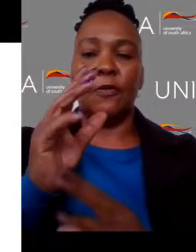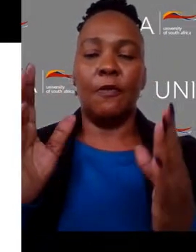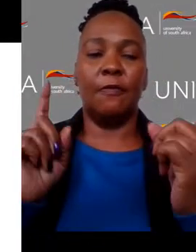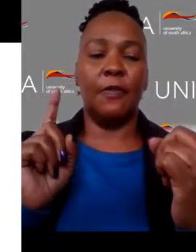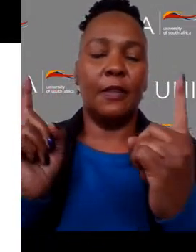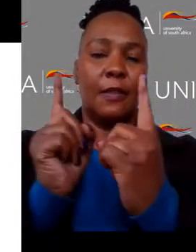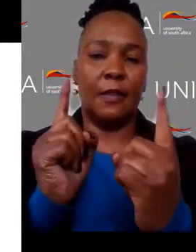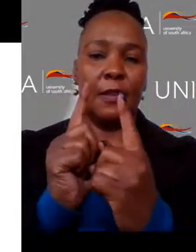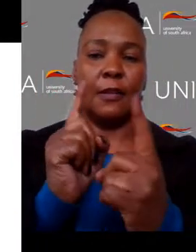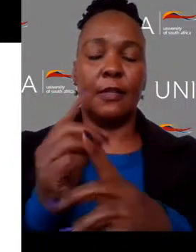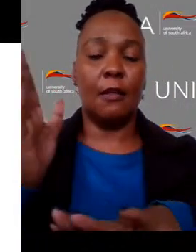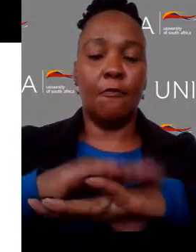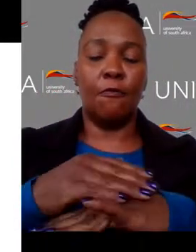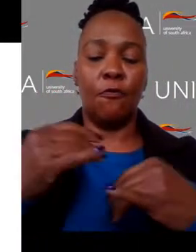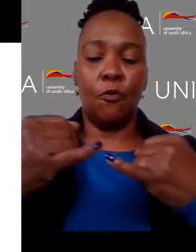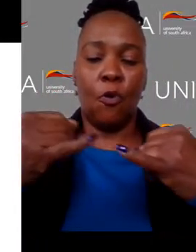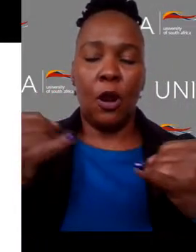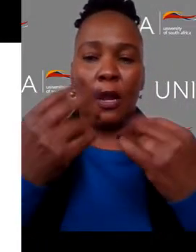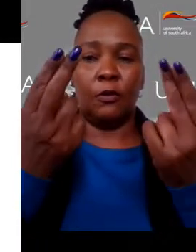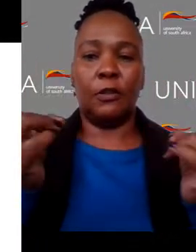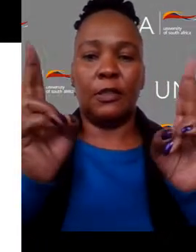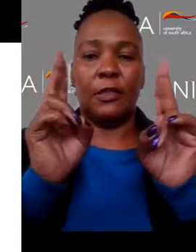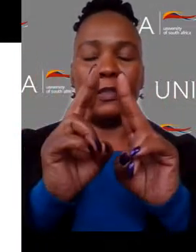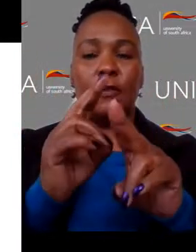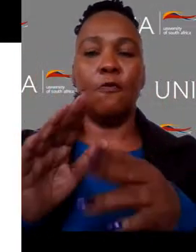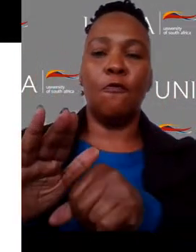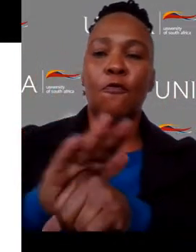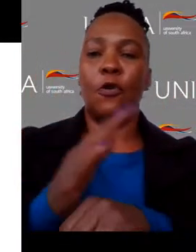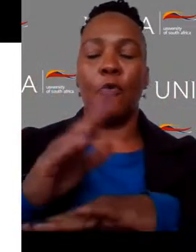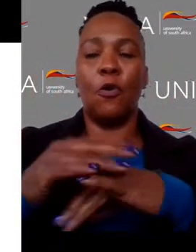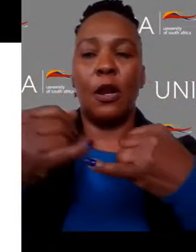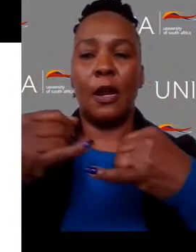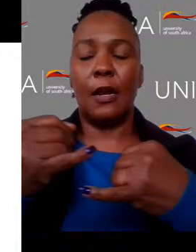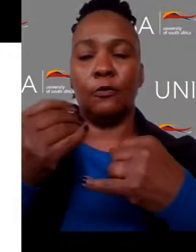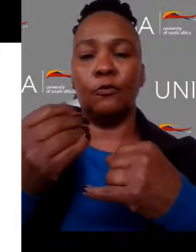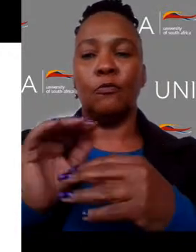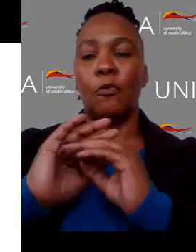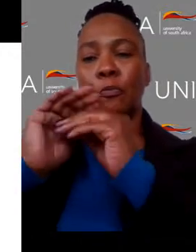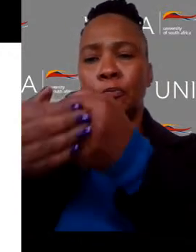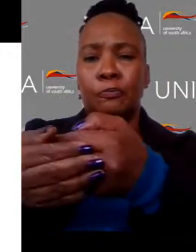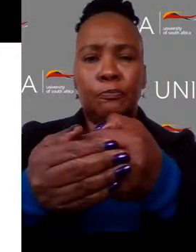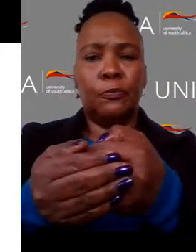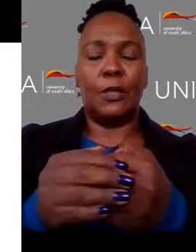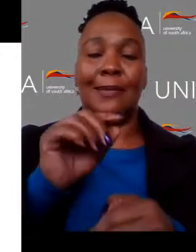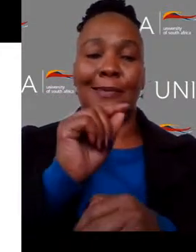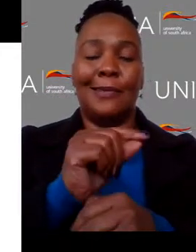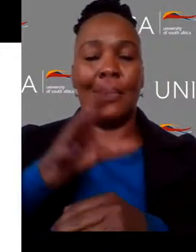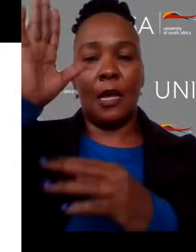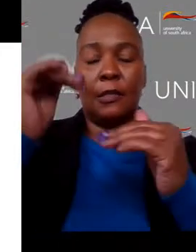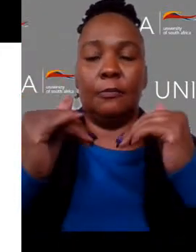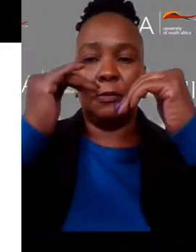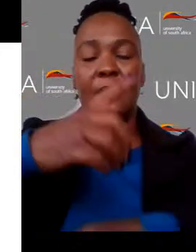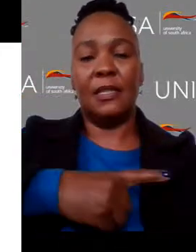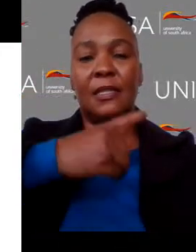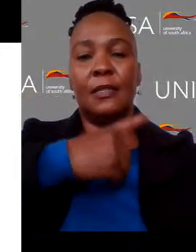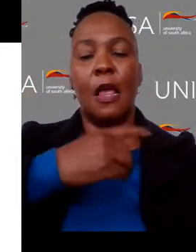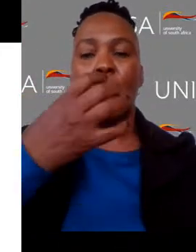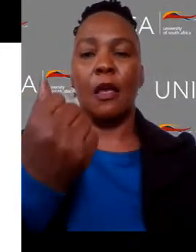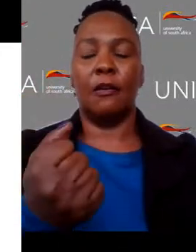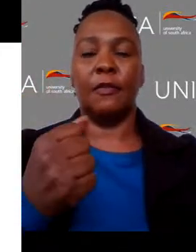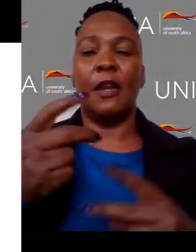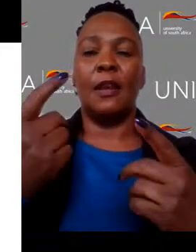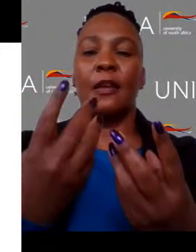fully online university. So in order to protect academic integrity, we have a number of